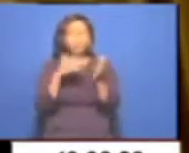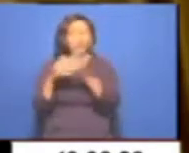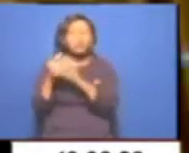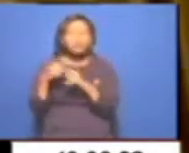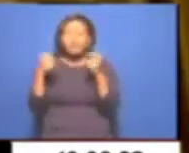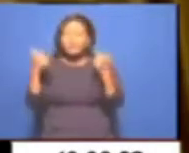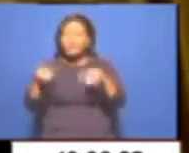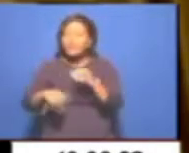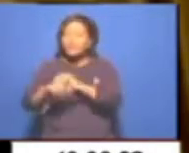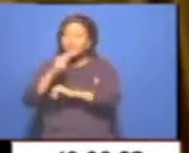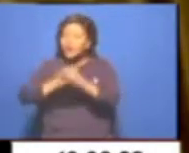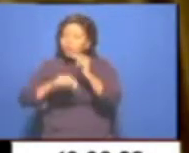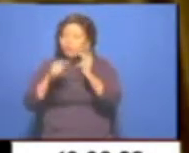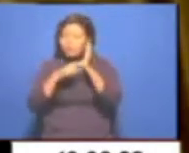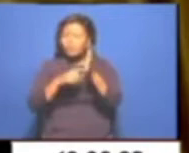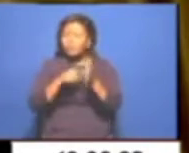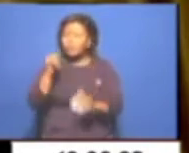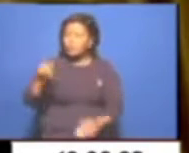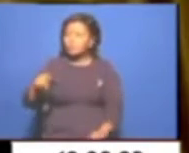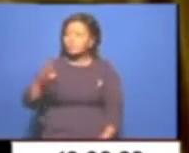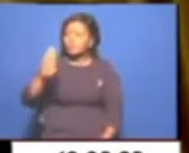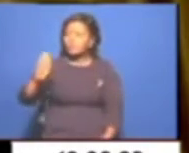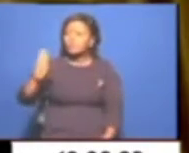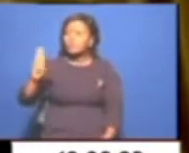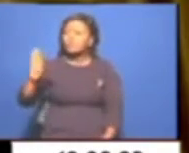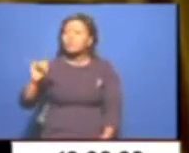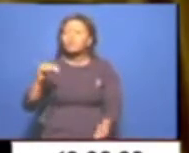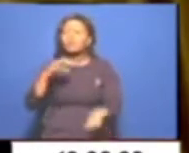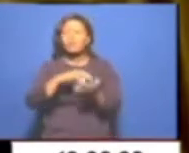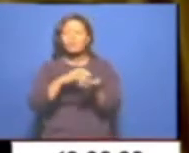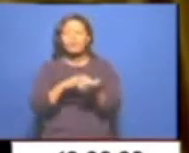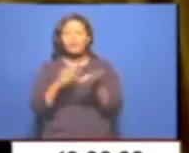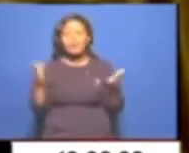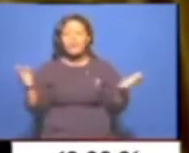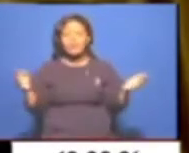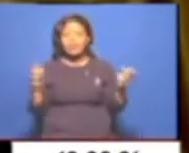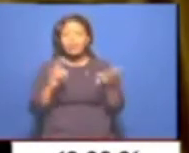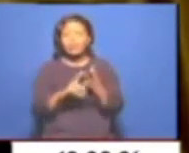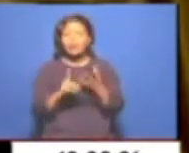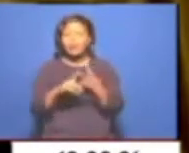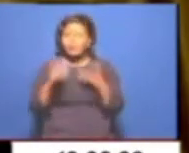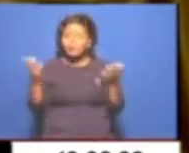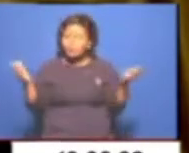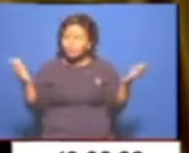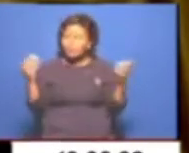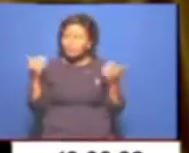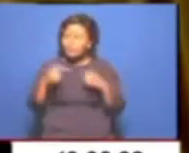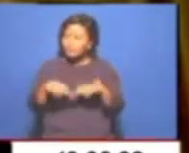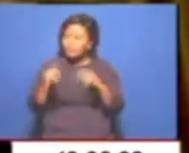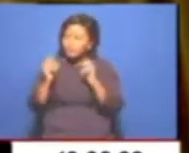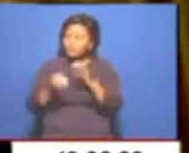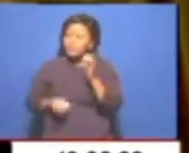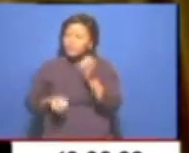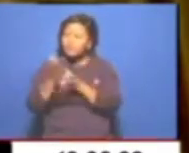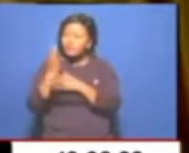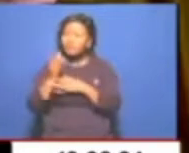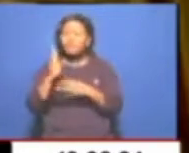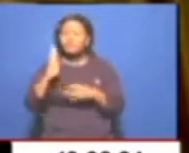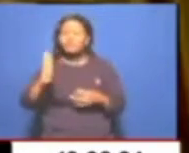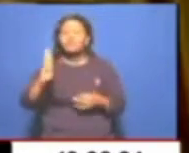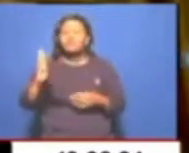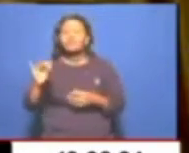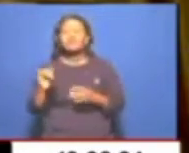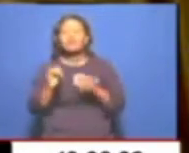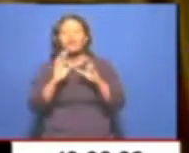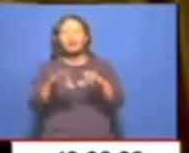in this BBI case. He exercised state authority in pushing the BBI case, yet he had no authority under the Constitution to